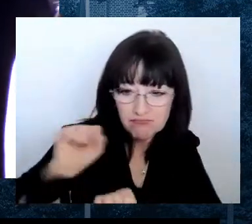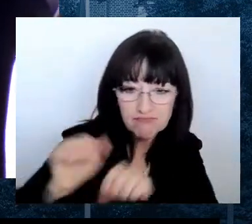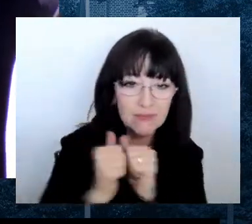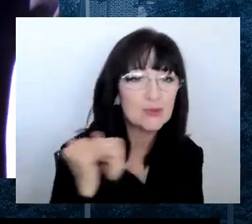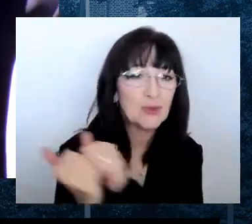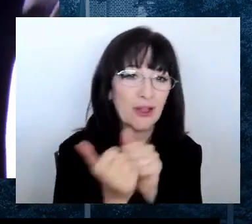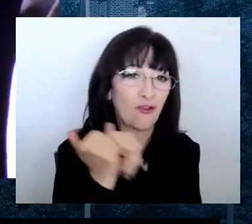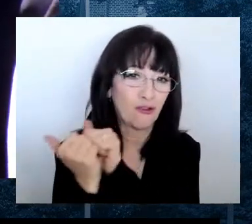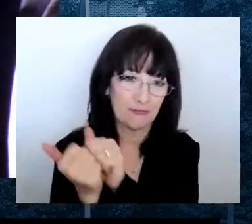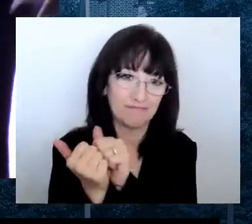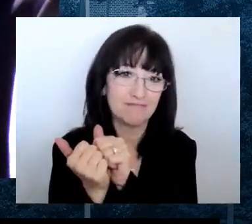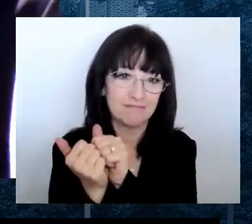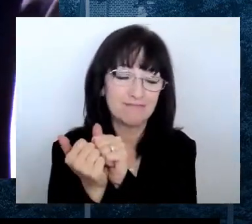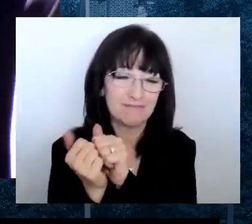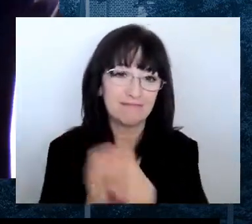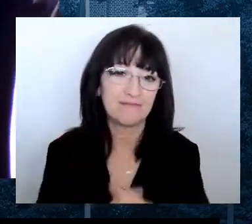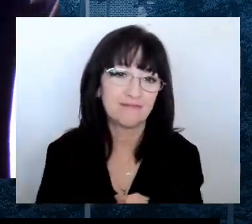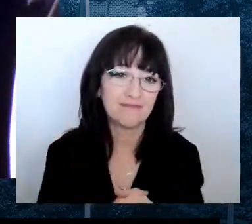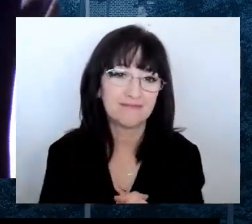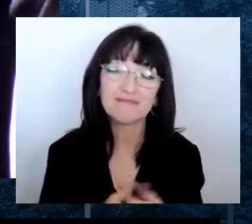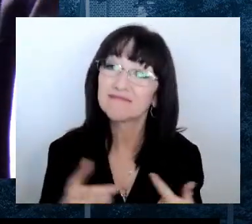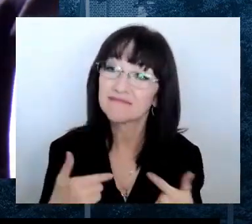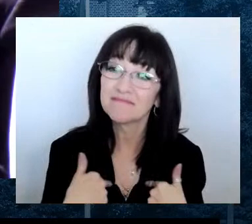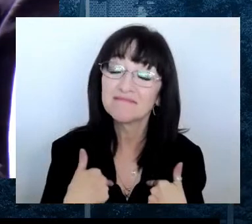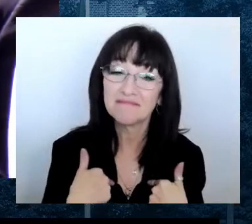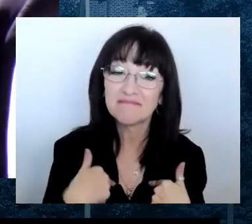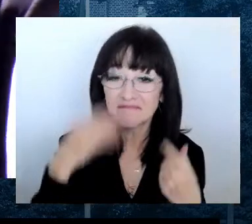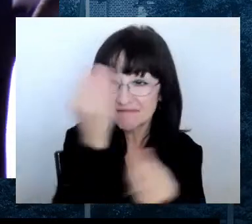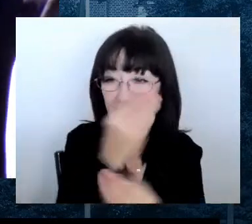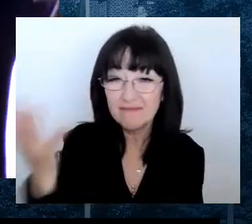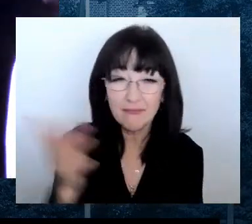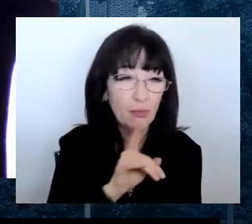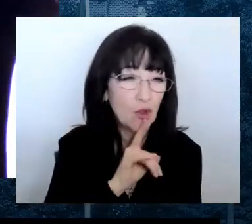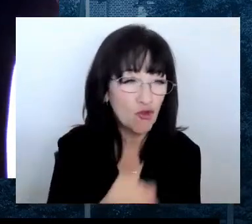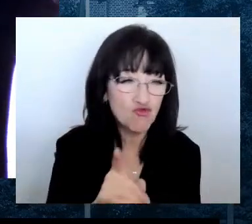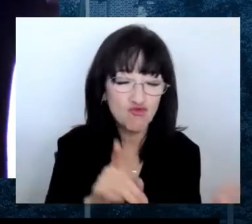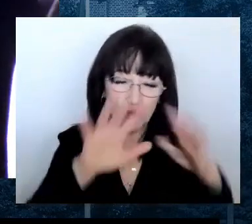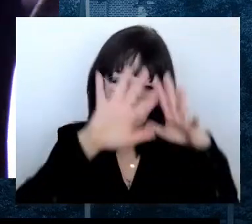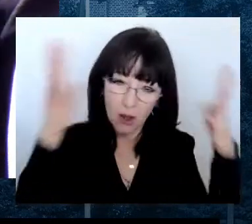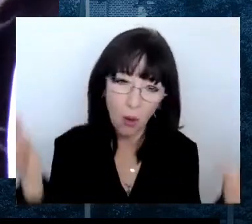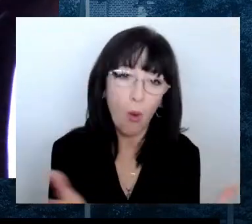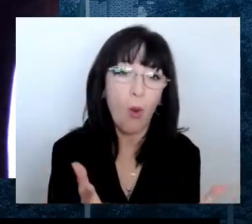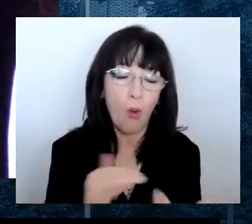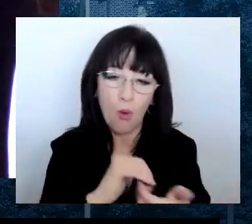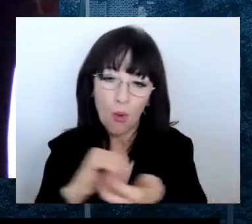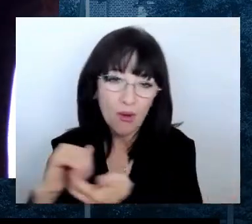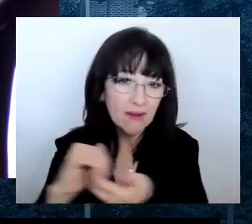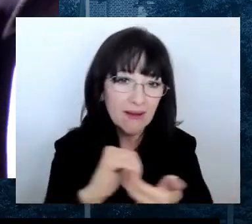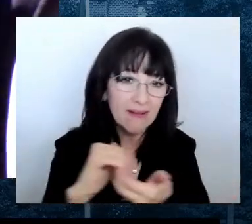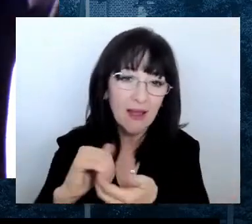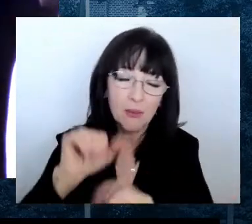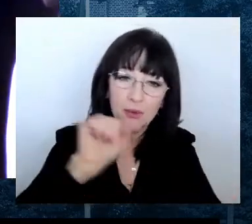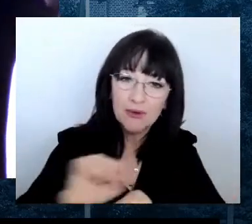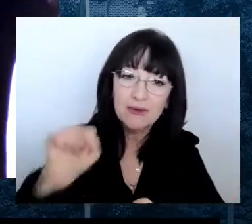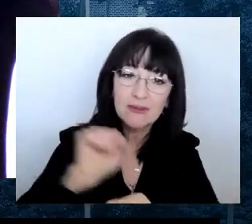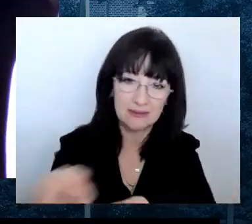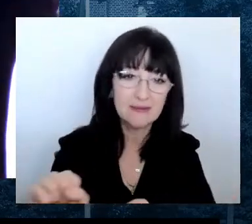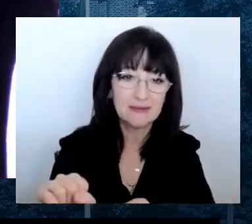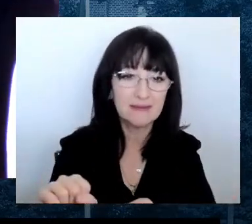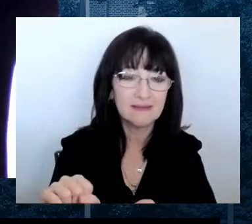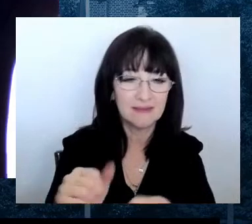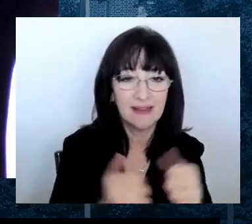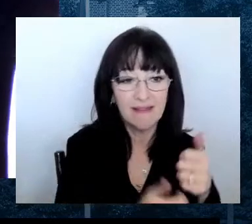As I said, this has been really a whole of government approach, a truly collaborative effort between the legislative and executive